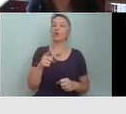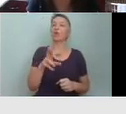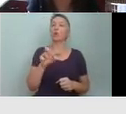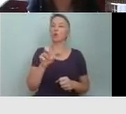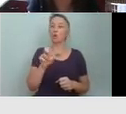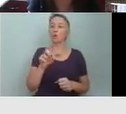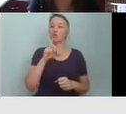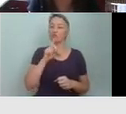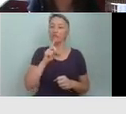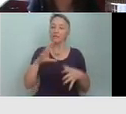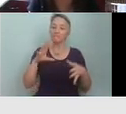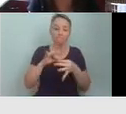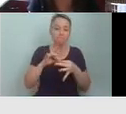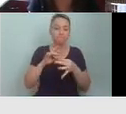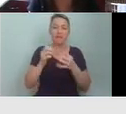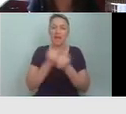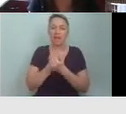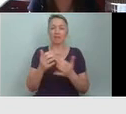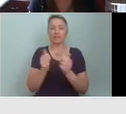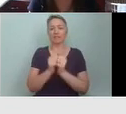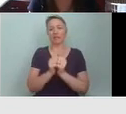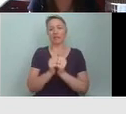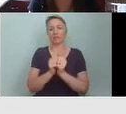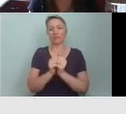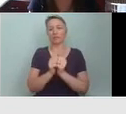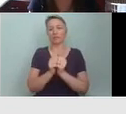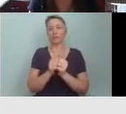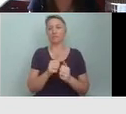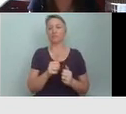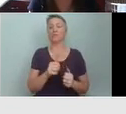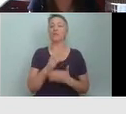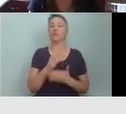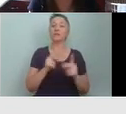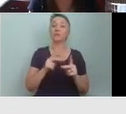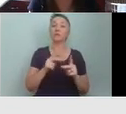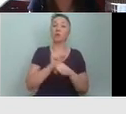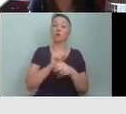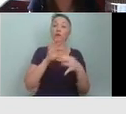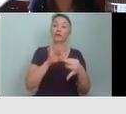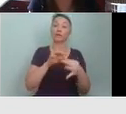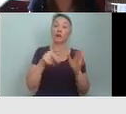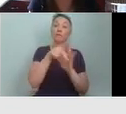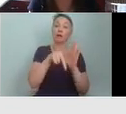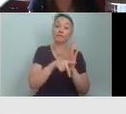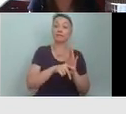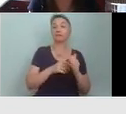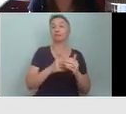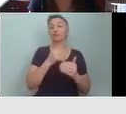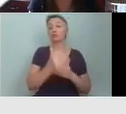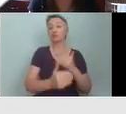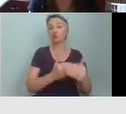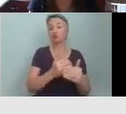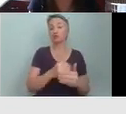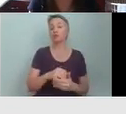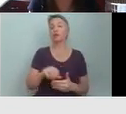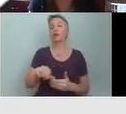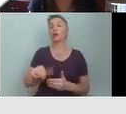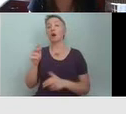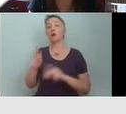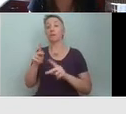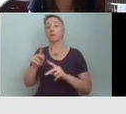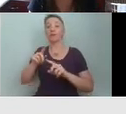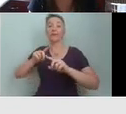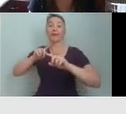together. I know that we have people who are working on policies and procedures. We have people who are answering